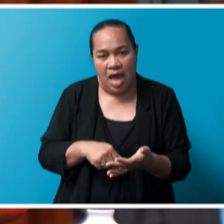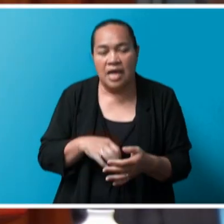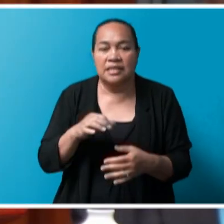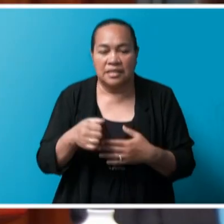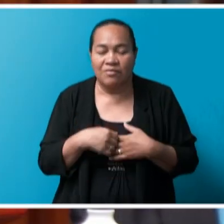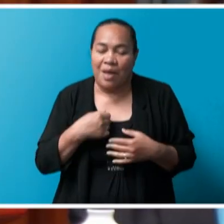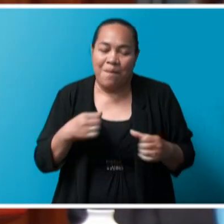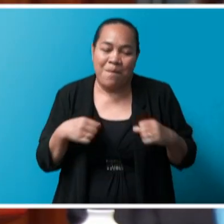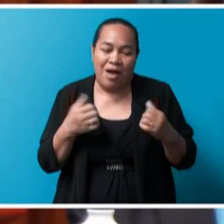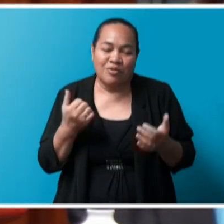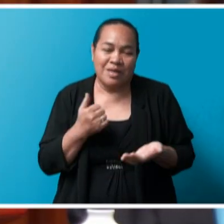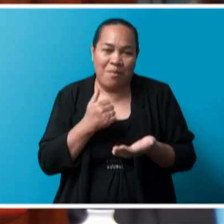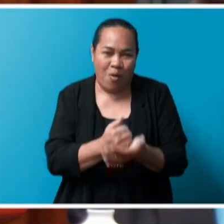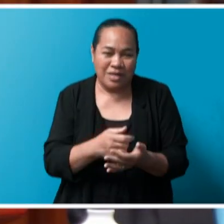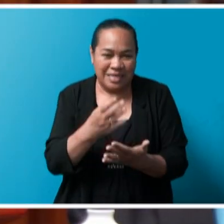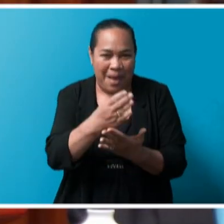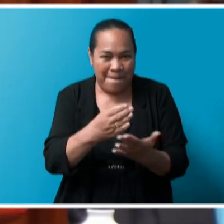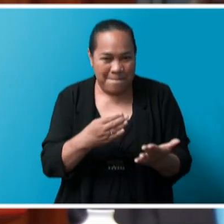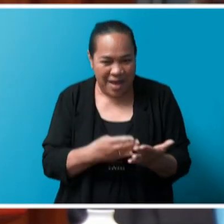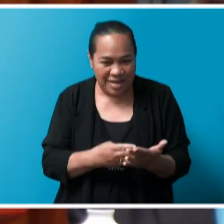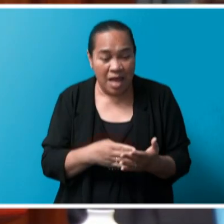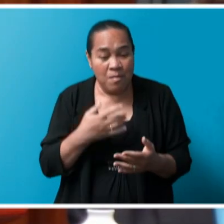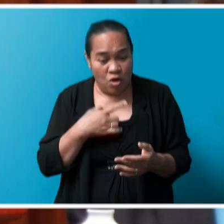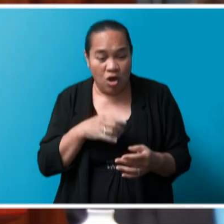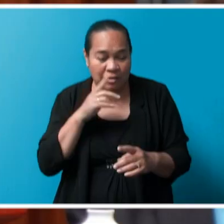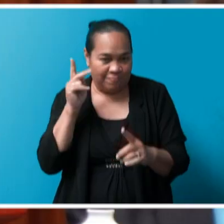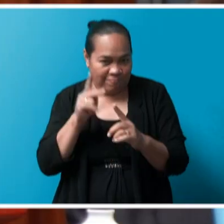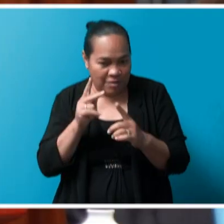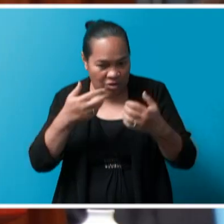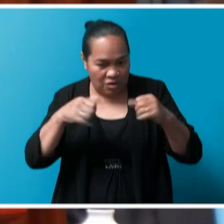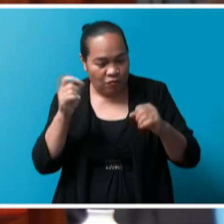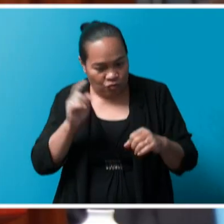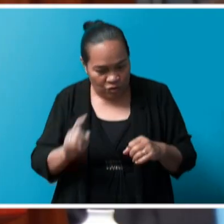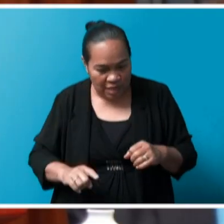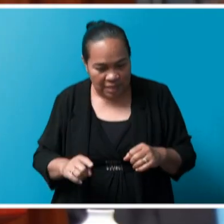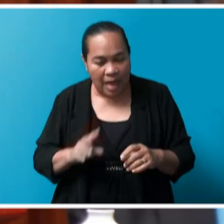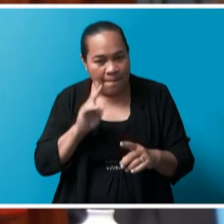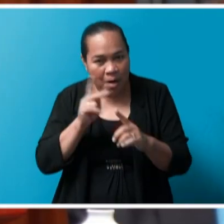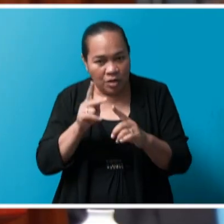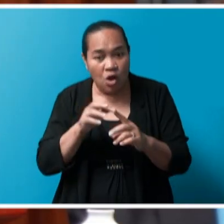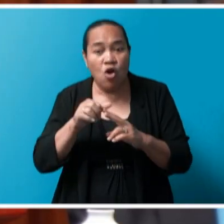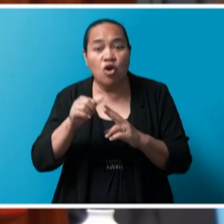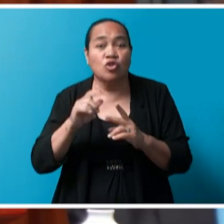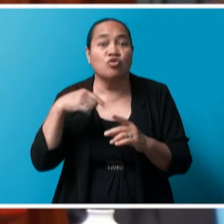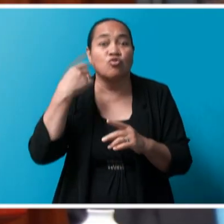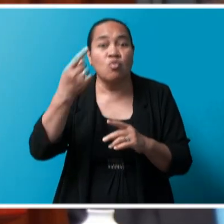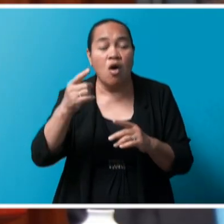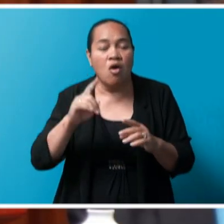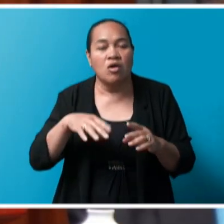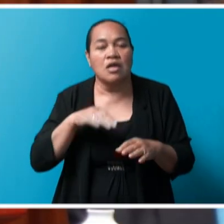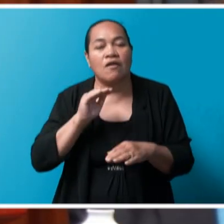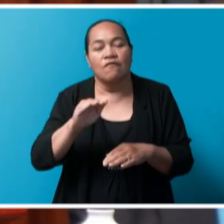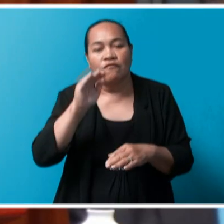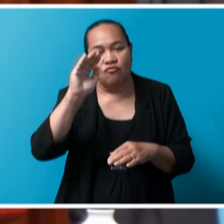budget because it invests not only in today's priorities, but in tomorrow's prosperity. It is a budget that plans for the future